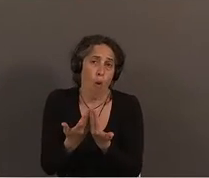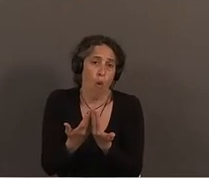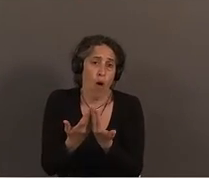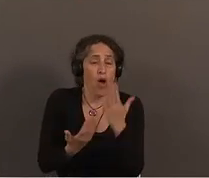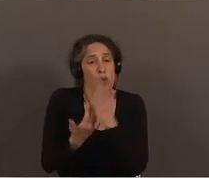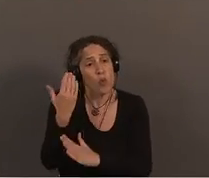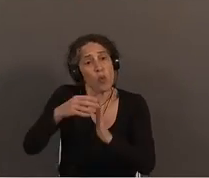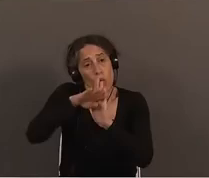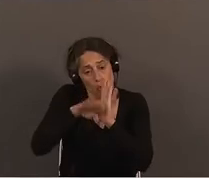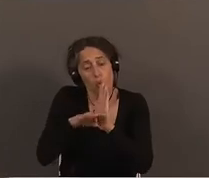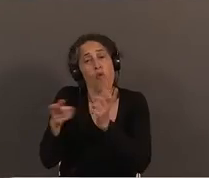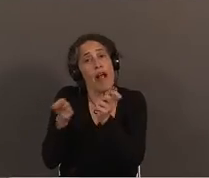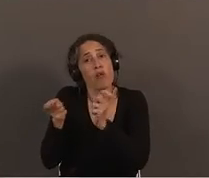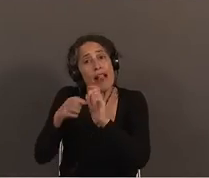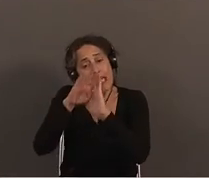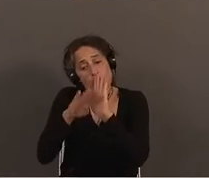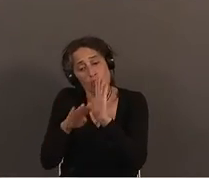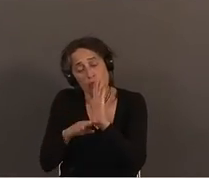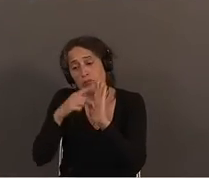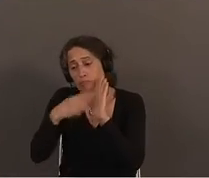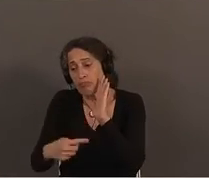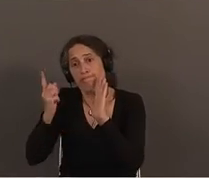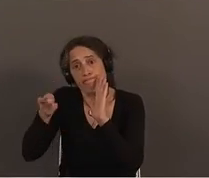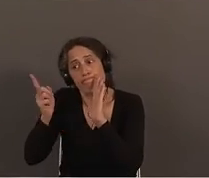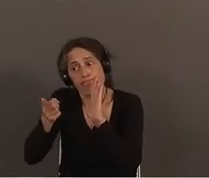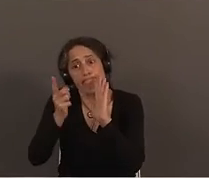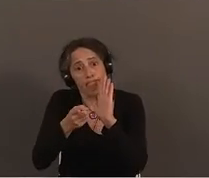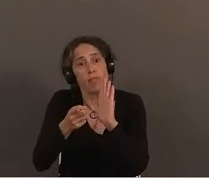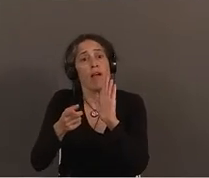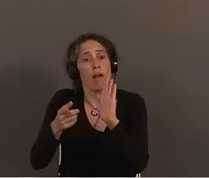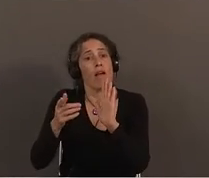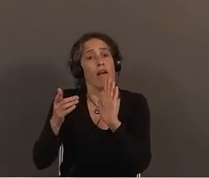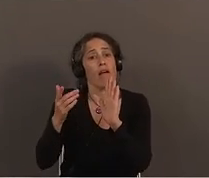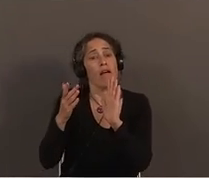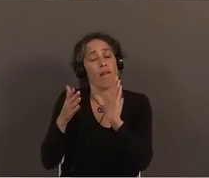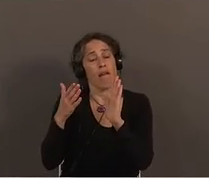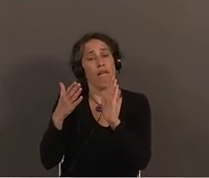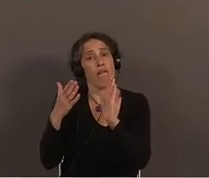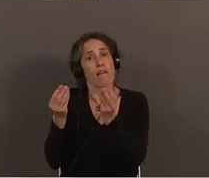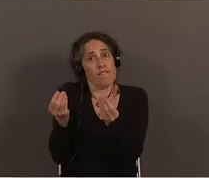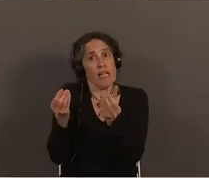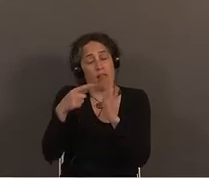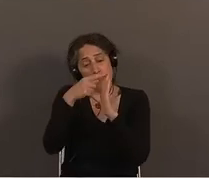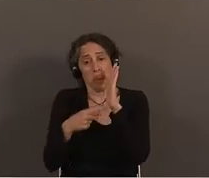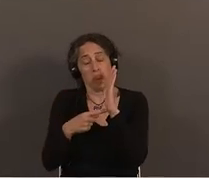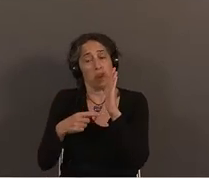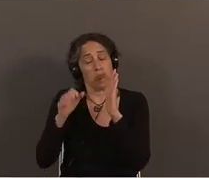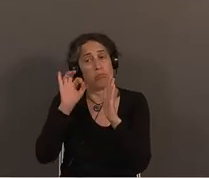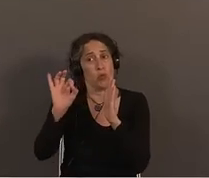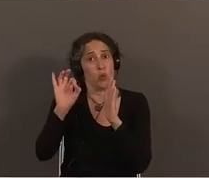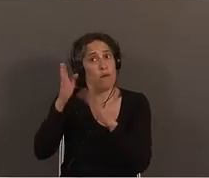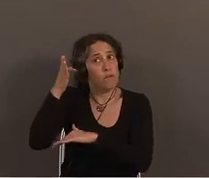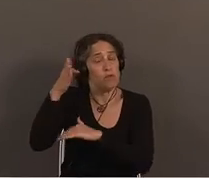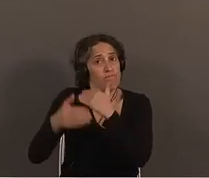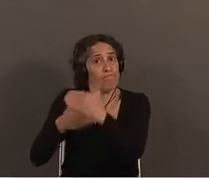now reached the formula. If I can, just for personal satisfaction, show you a document which our company